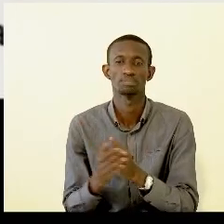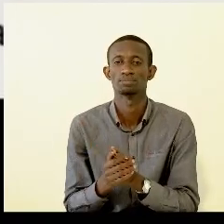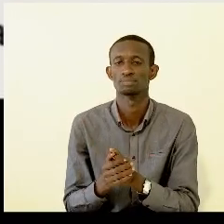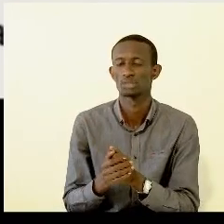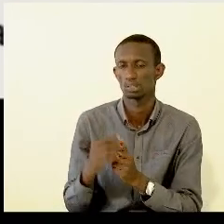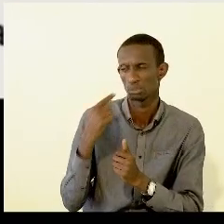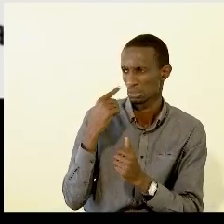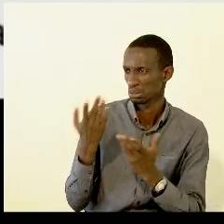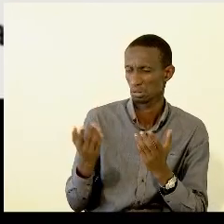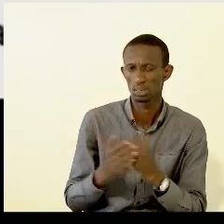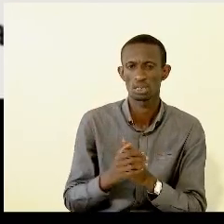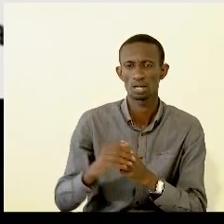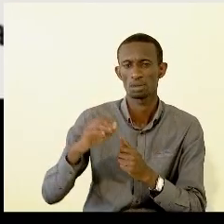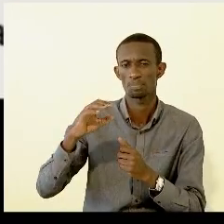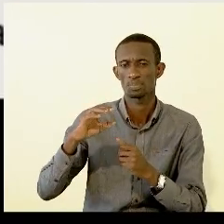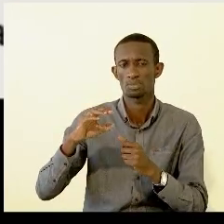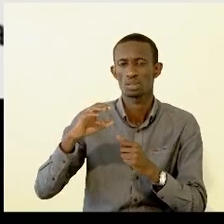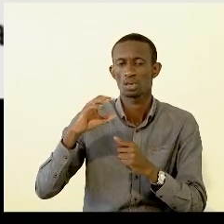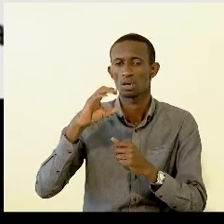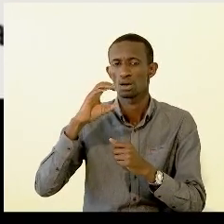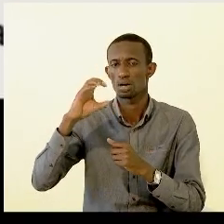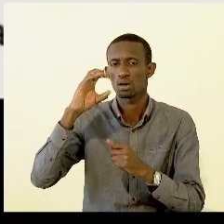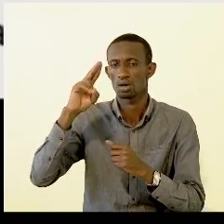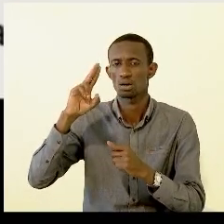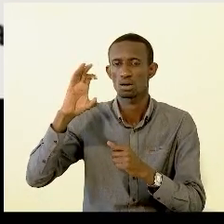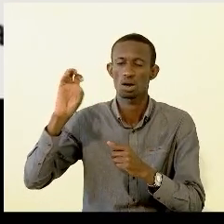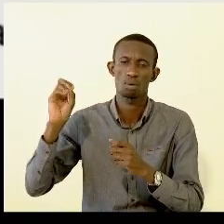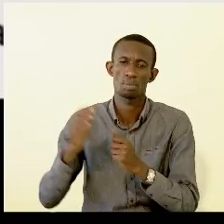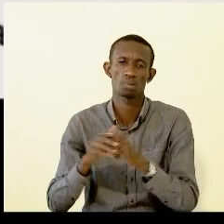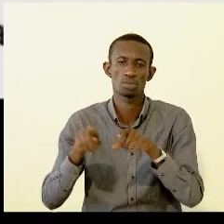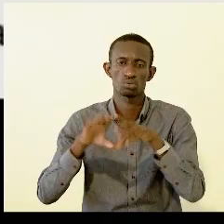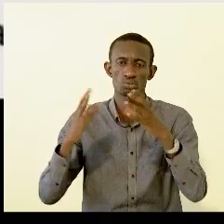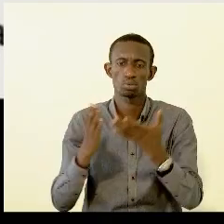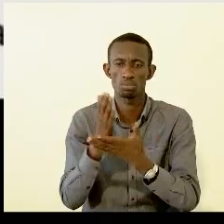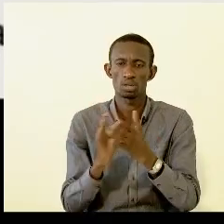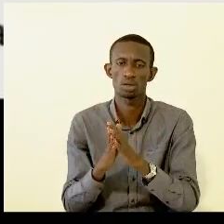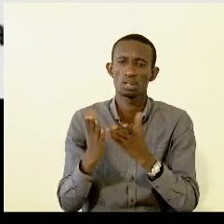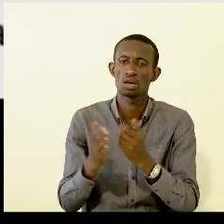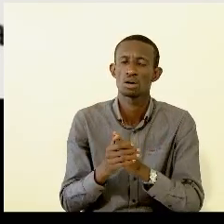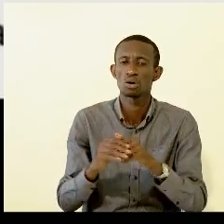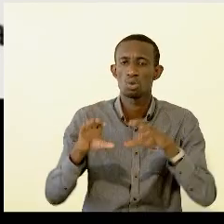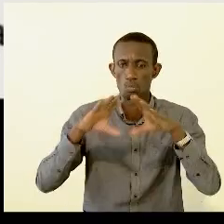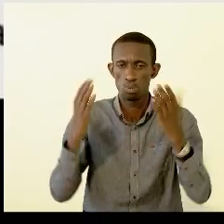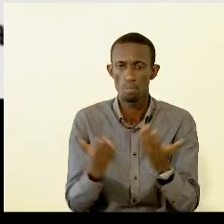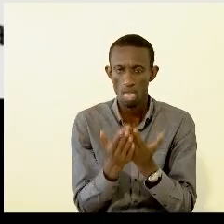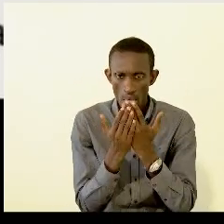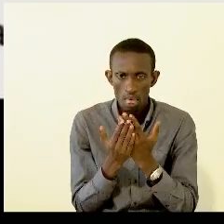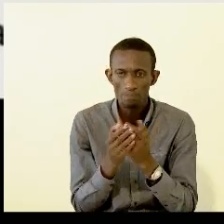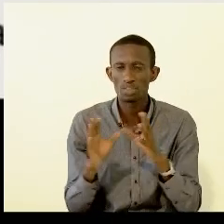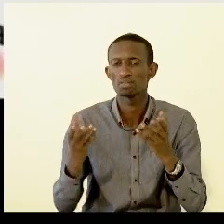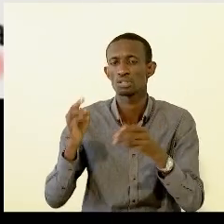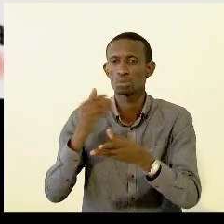can have cucumber, we can have squash, we can have watermelon, we can have morning